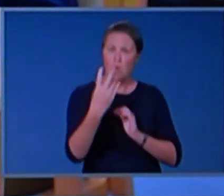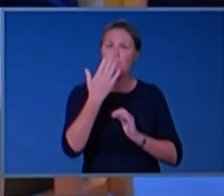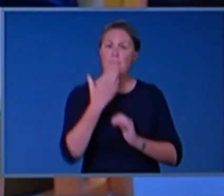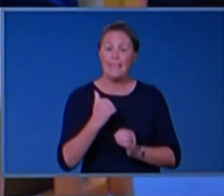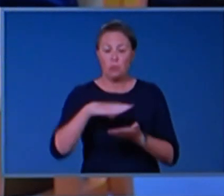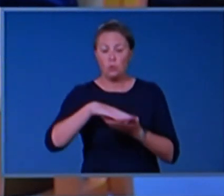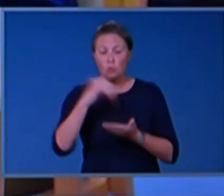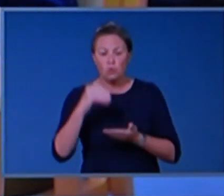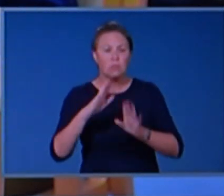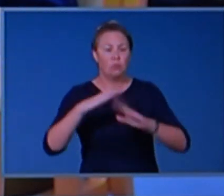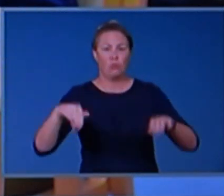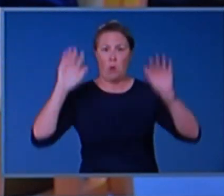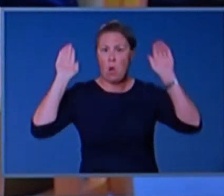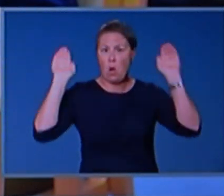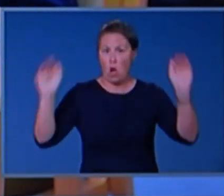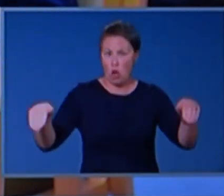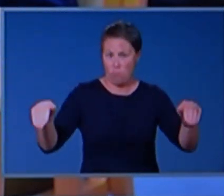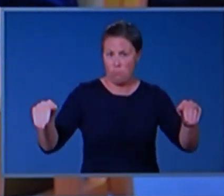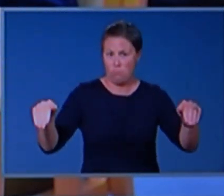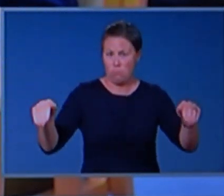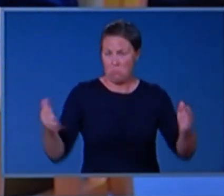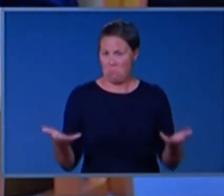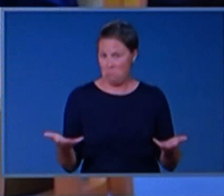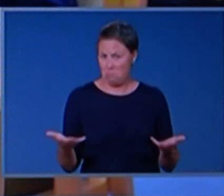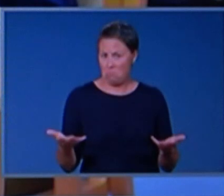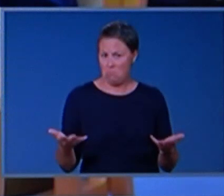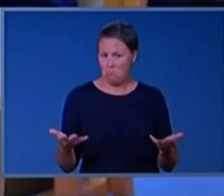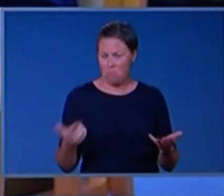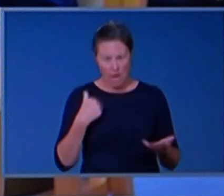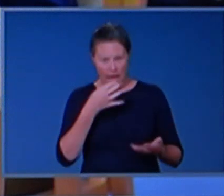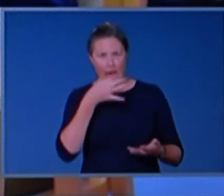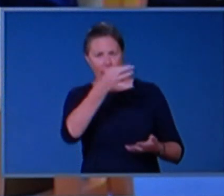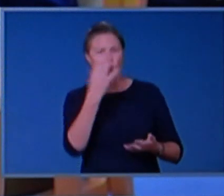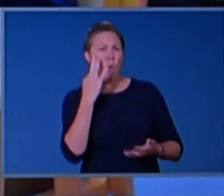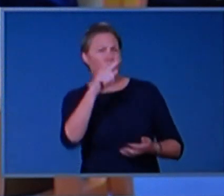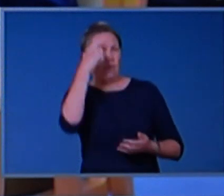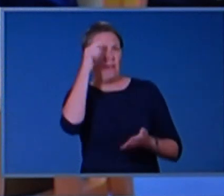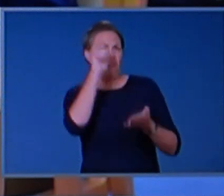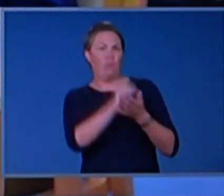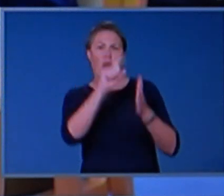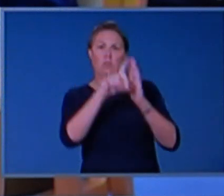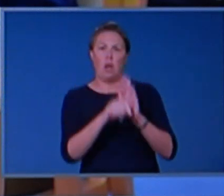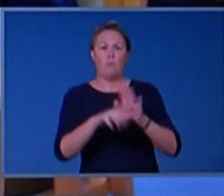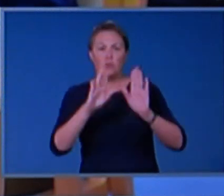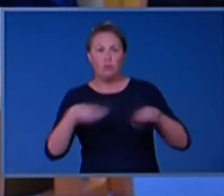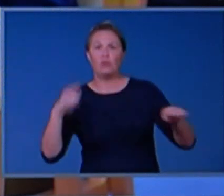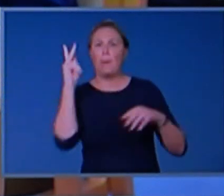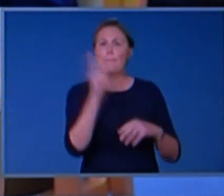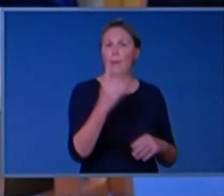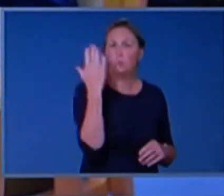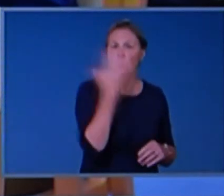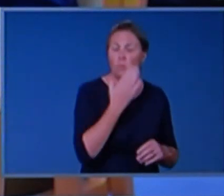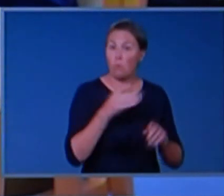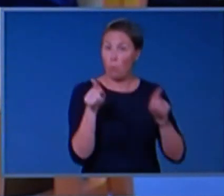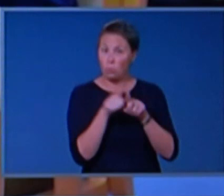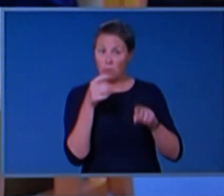home? When do you think those children should be back in the classroom? And do you have any concerns about the number of children